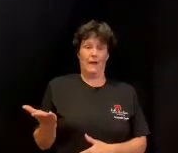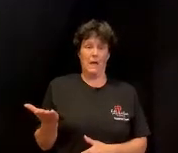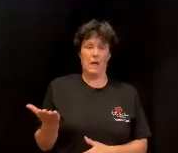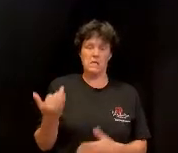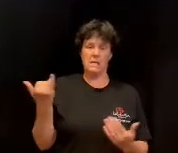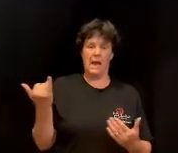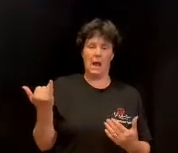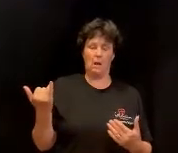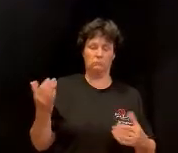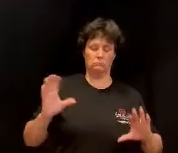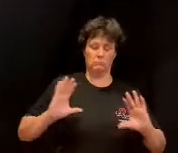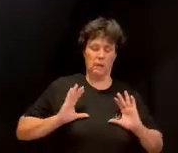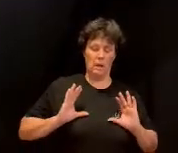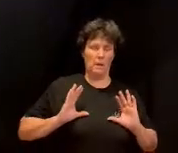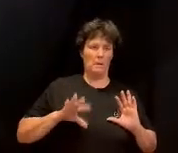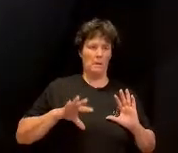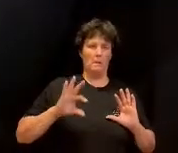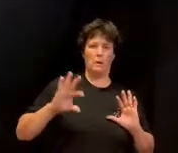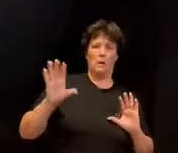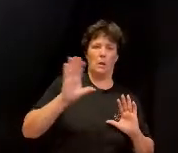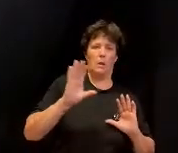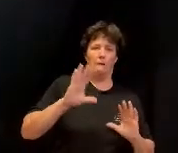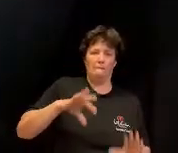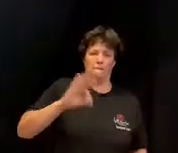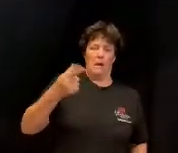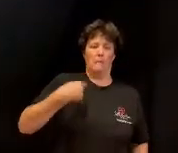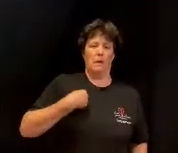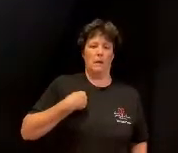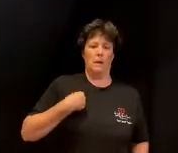Right? If you speak out, you become a target now.